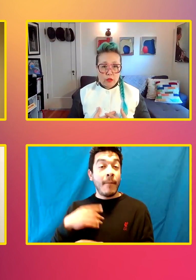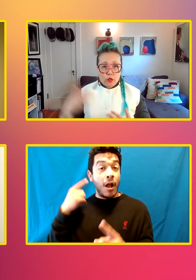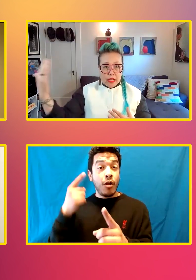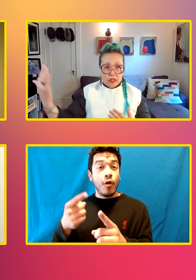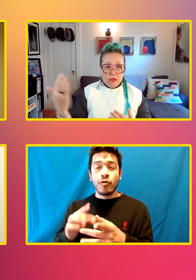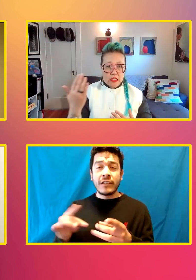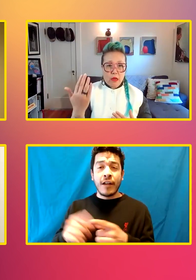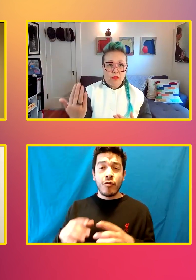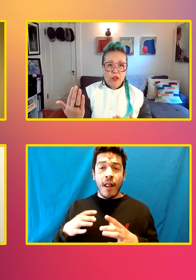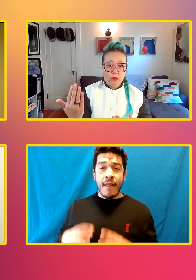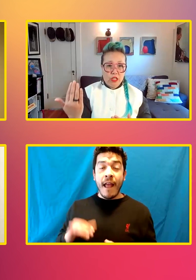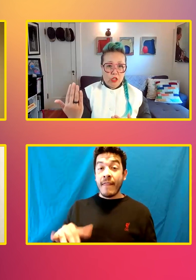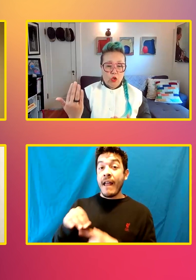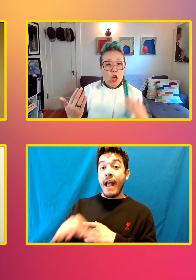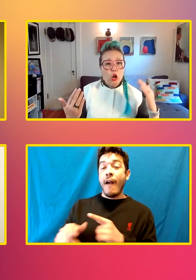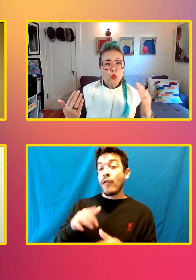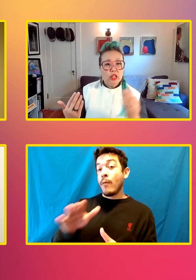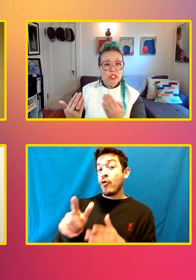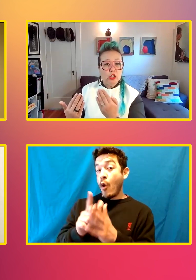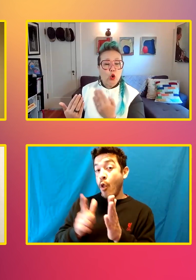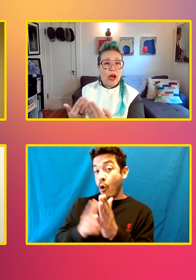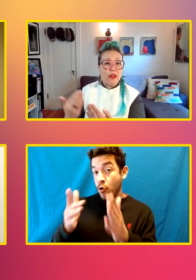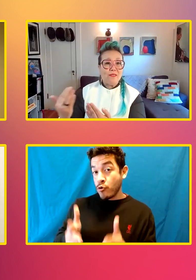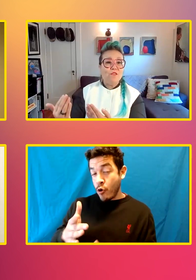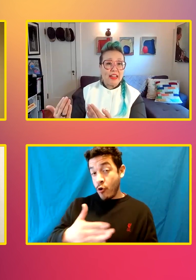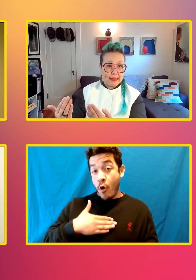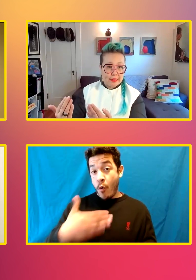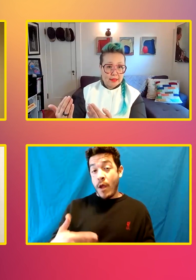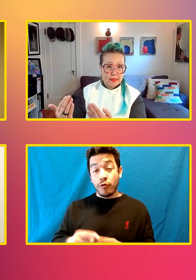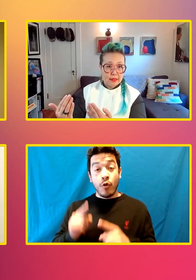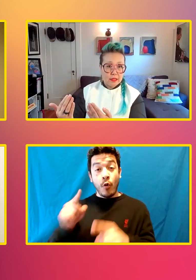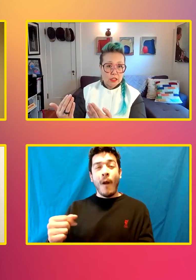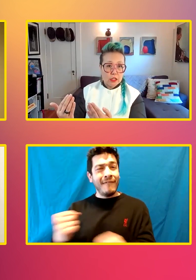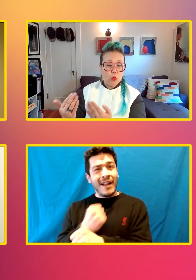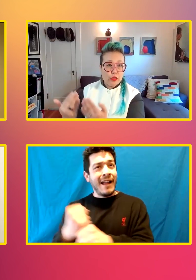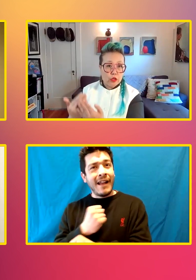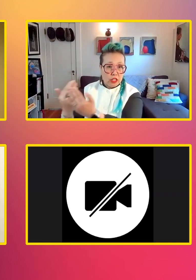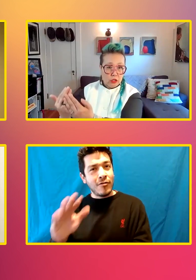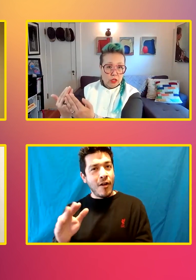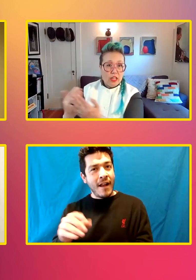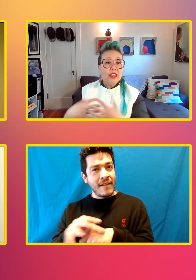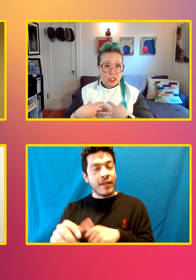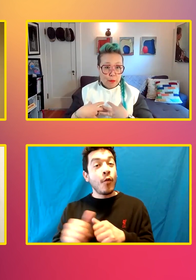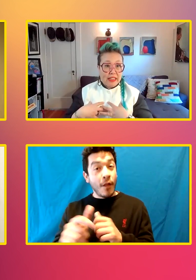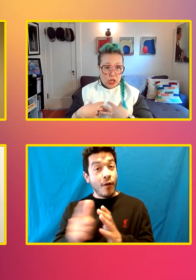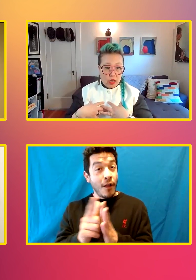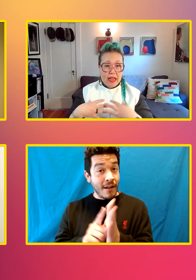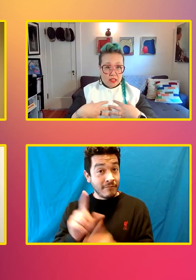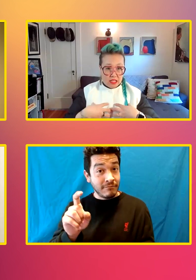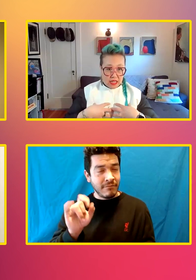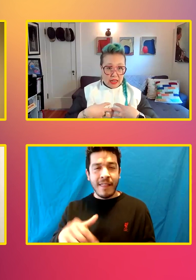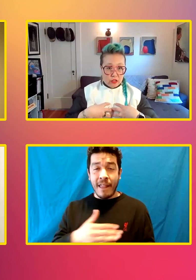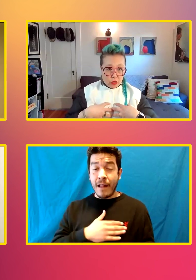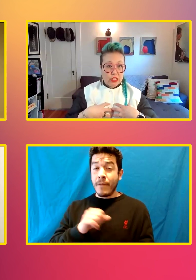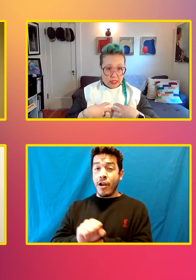like, okay, so that's advice coming from your legal. Are you willing to go out and fight it Yes. with your legal? That's my job